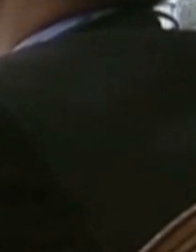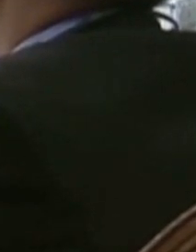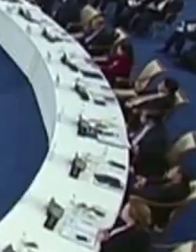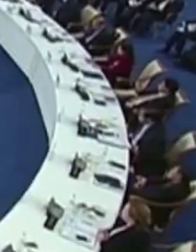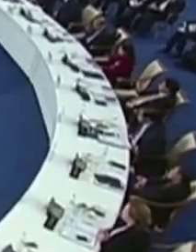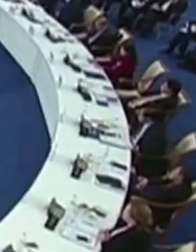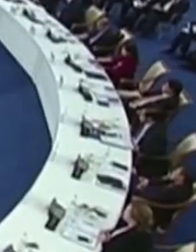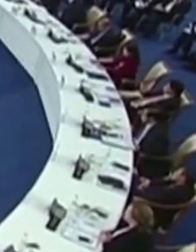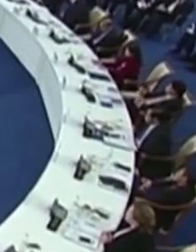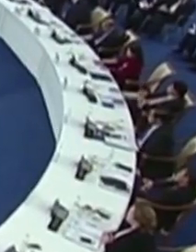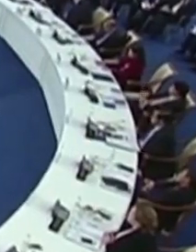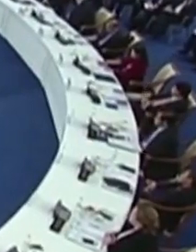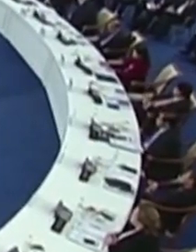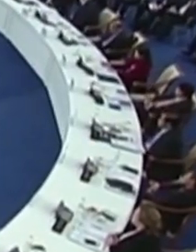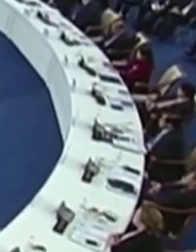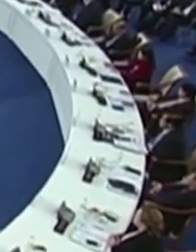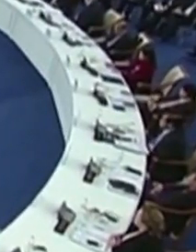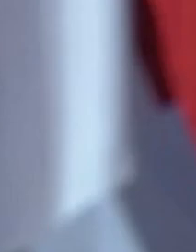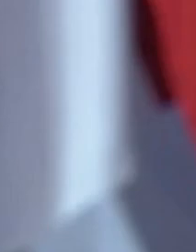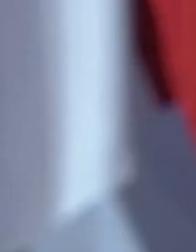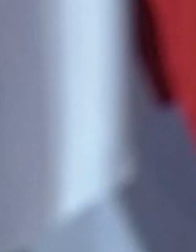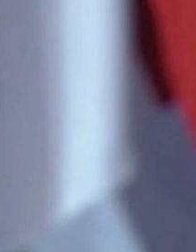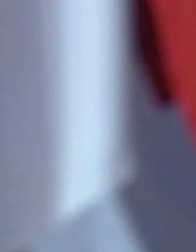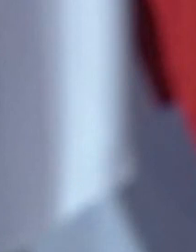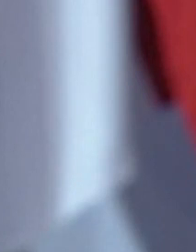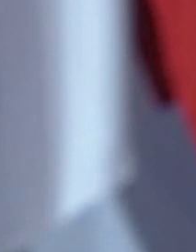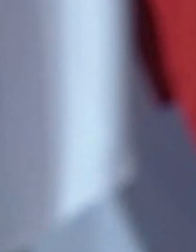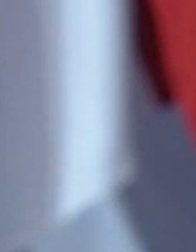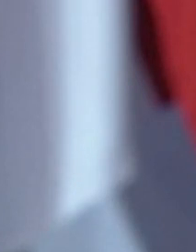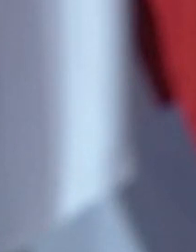global economic growth.